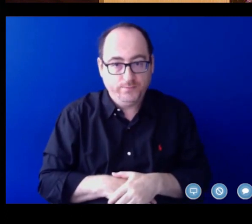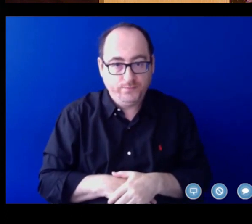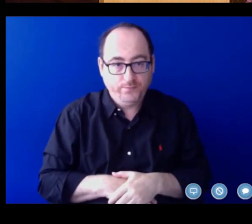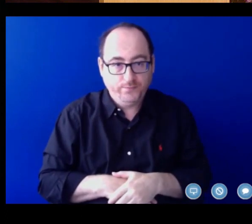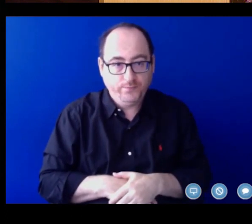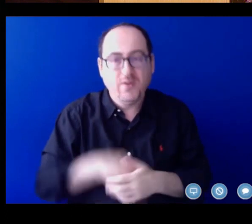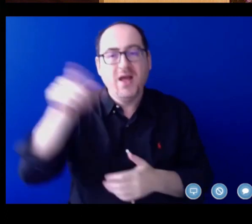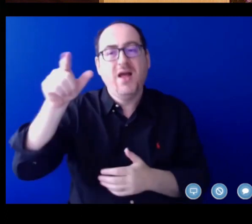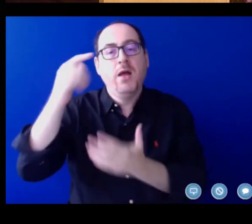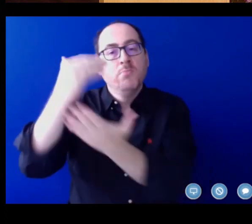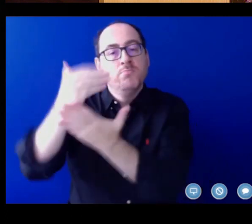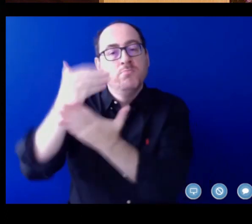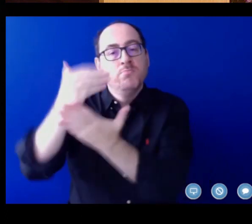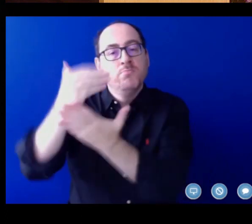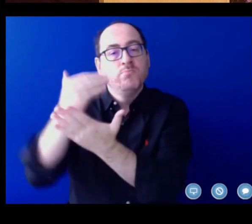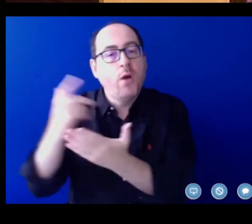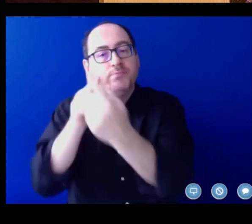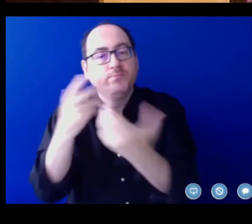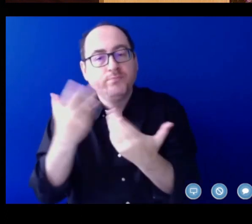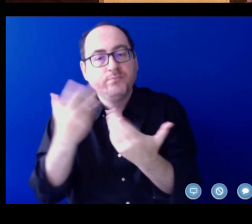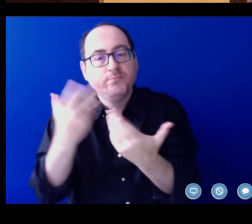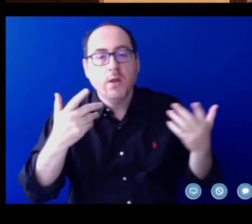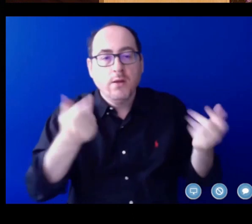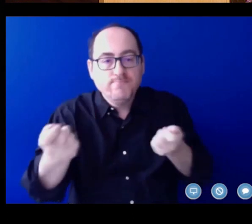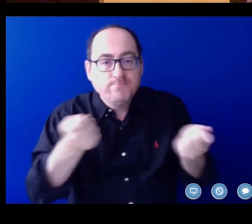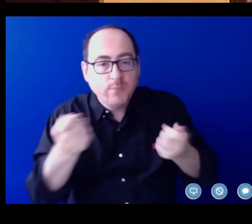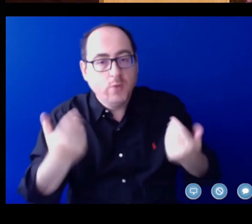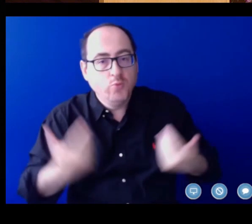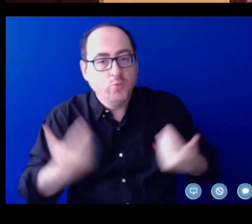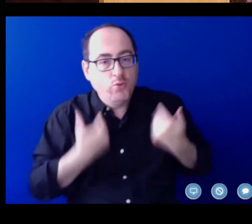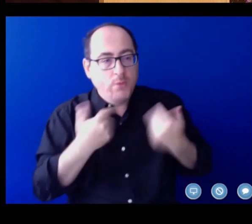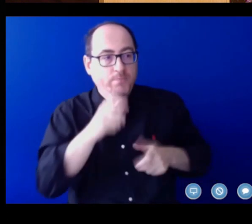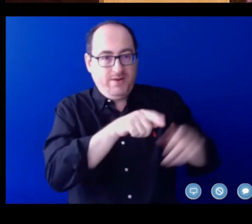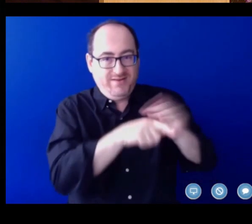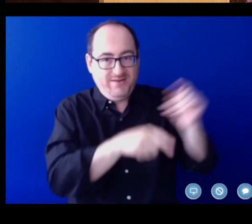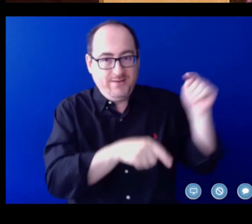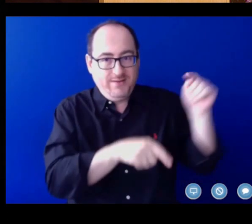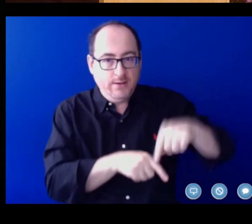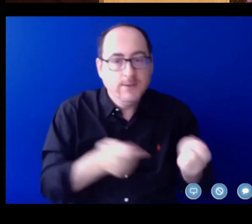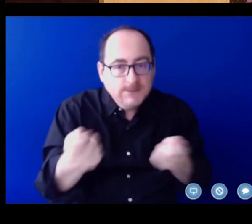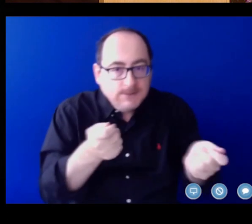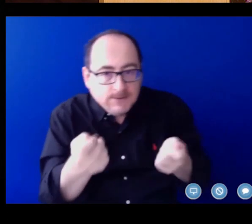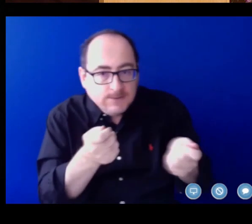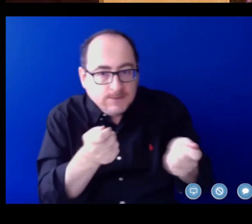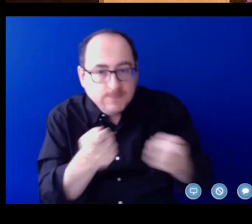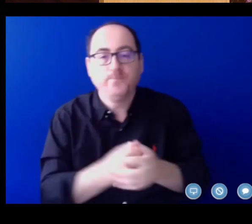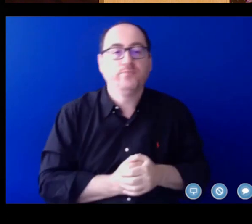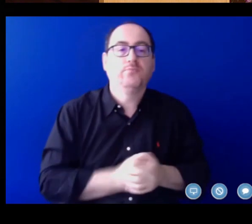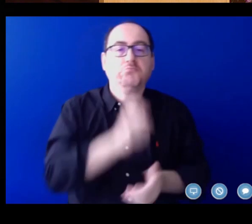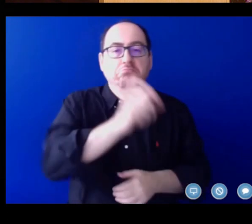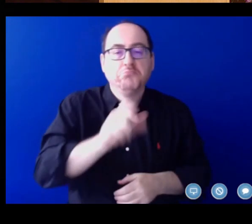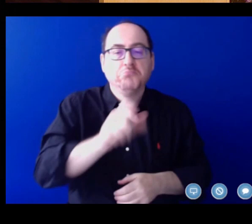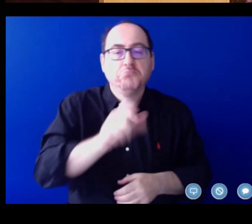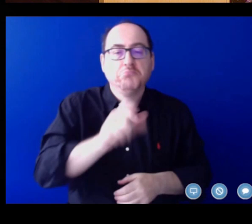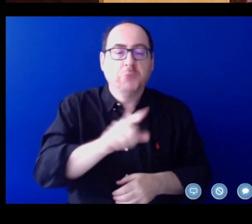to 26 years. So this is a slightly older group. By strengthening mental health and wellbeing,